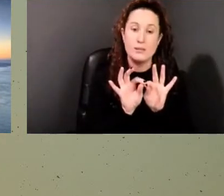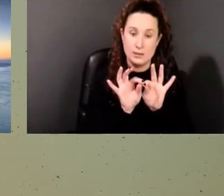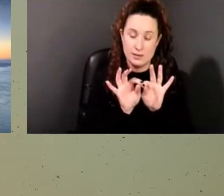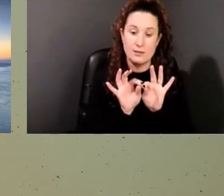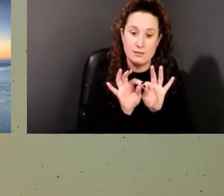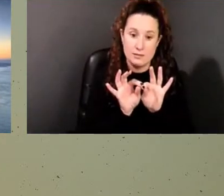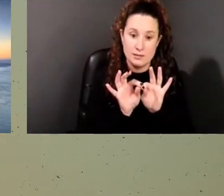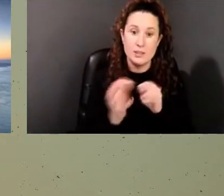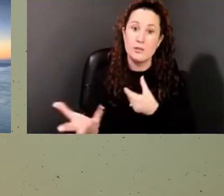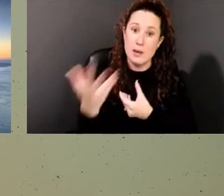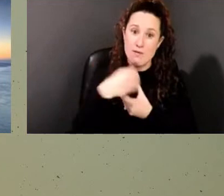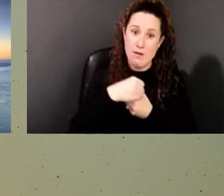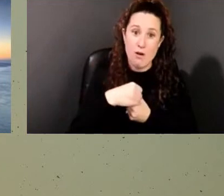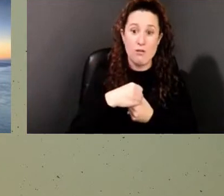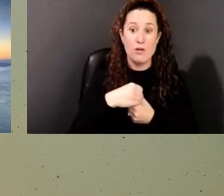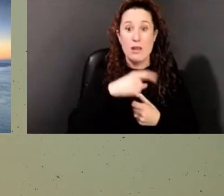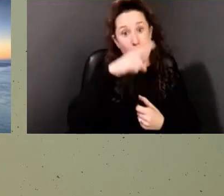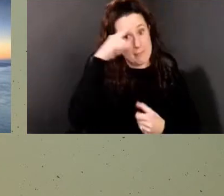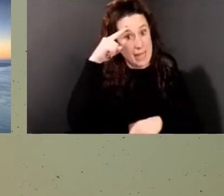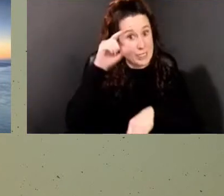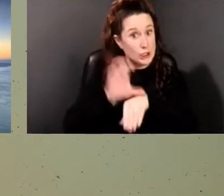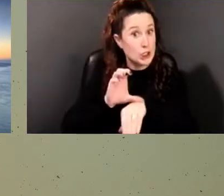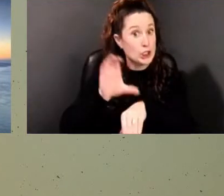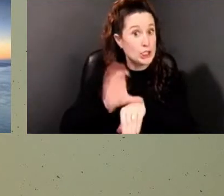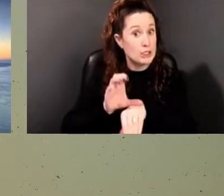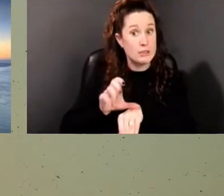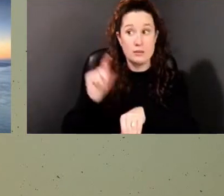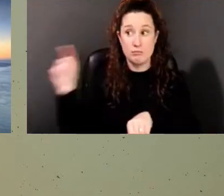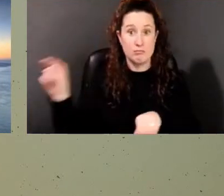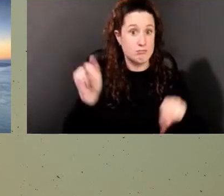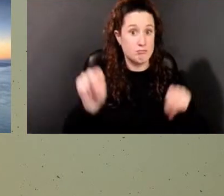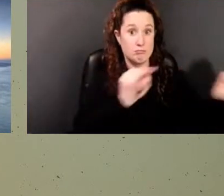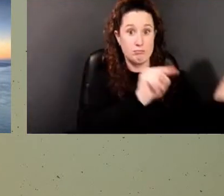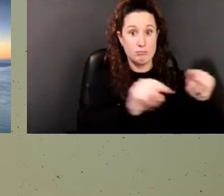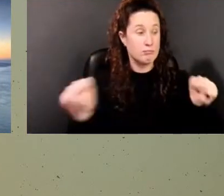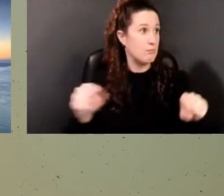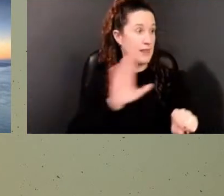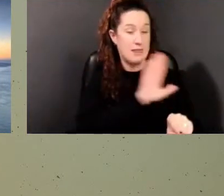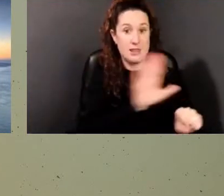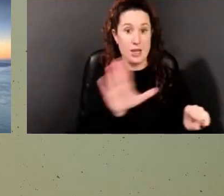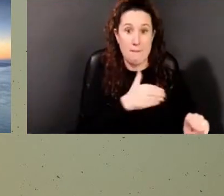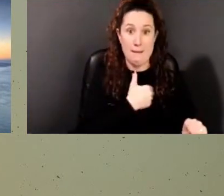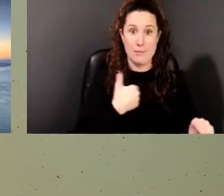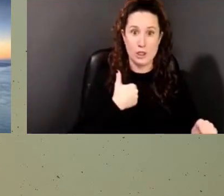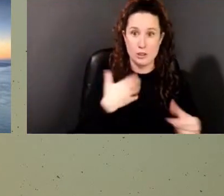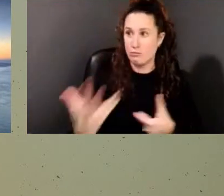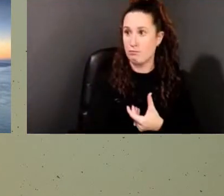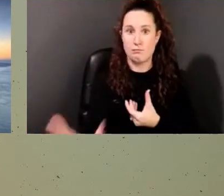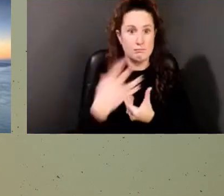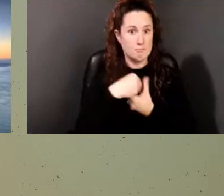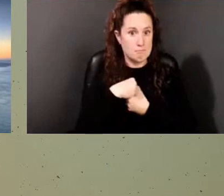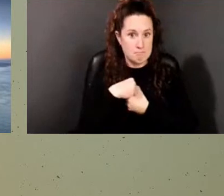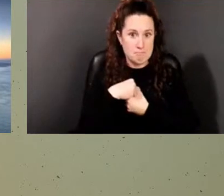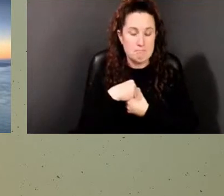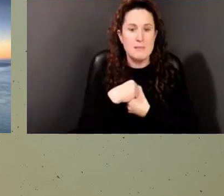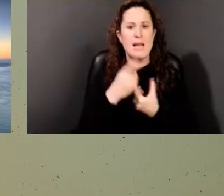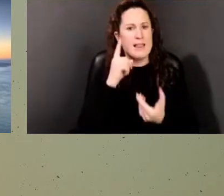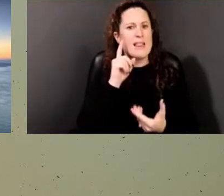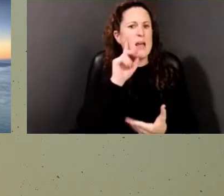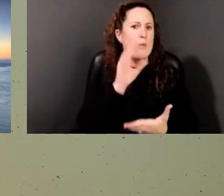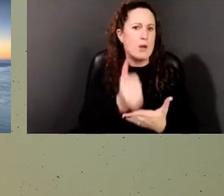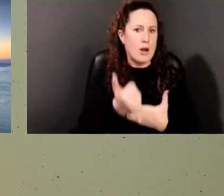Black churches and the members of the Black churches as perhaps a way of helping to